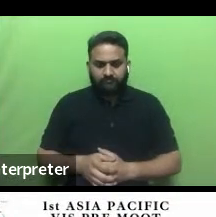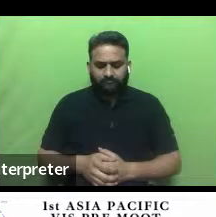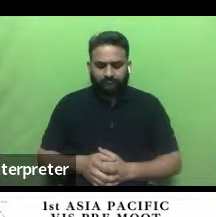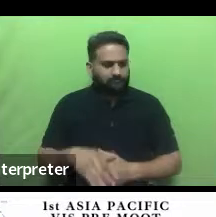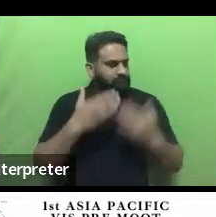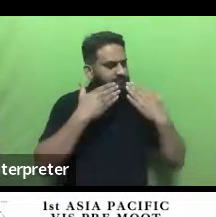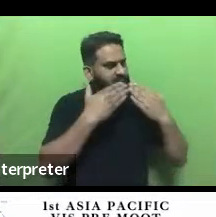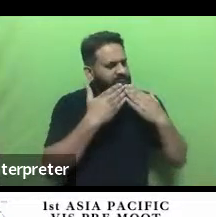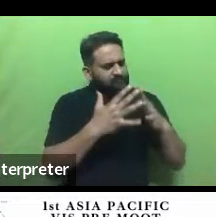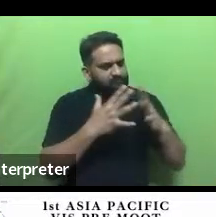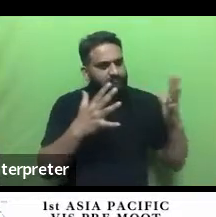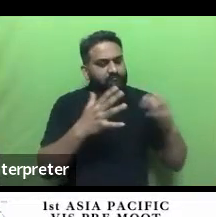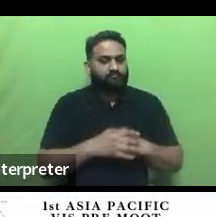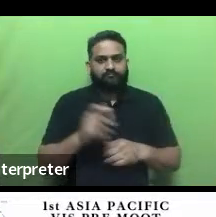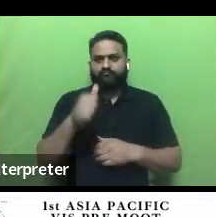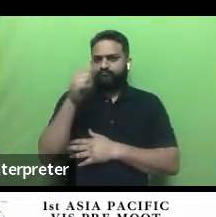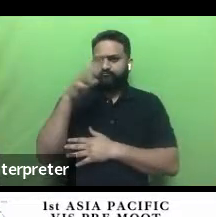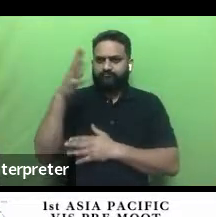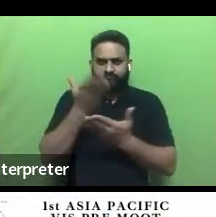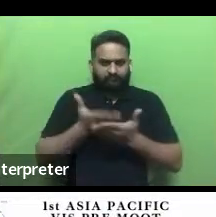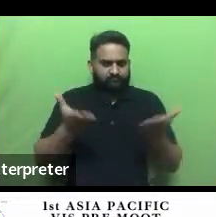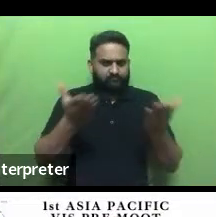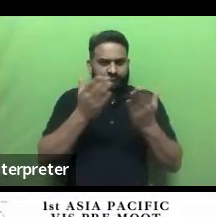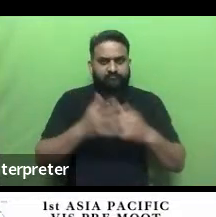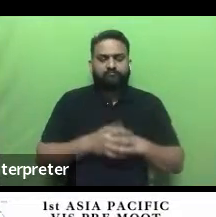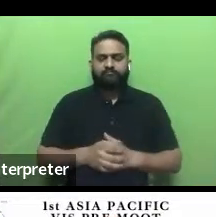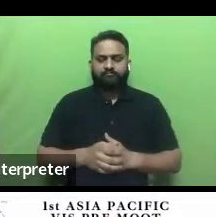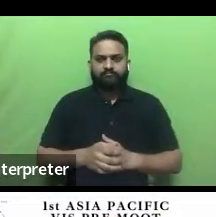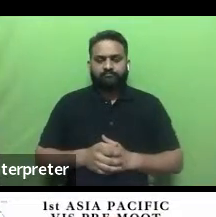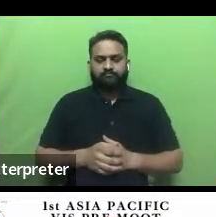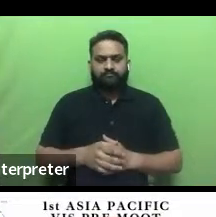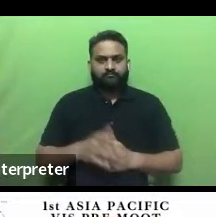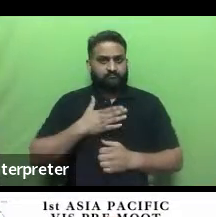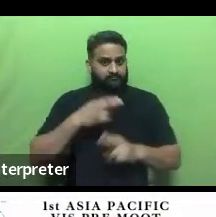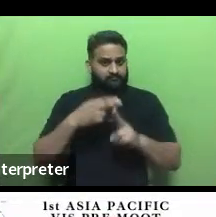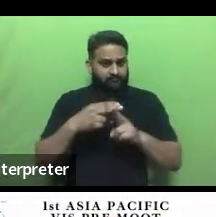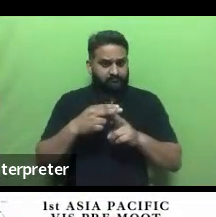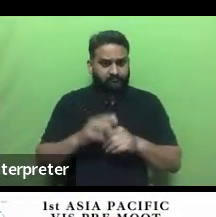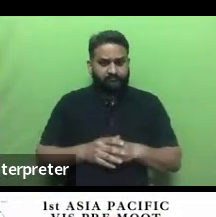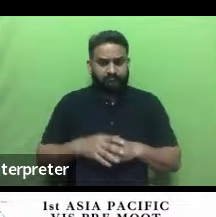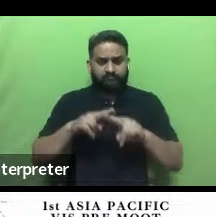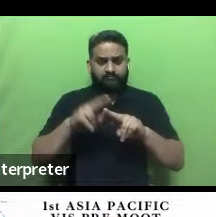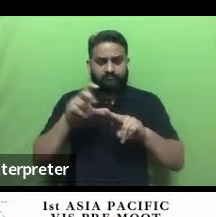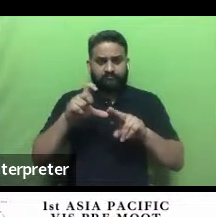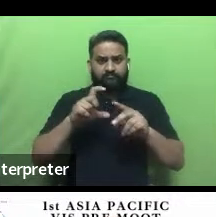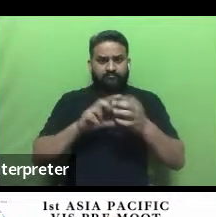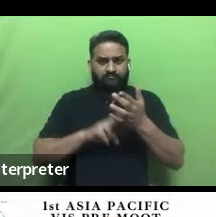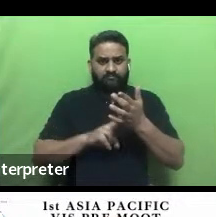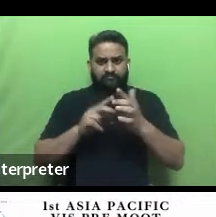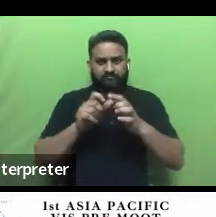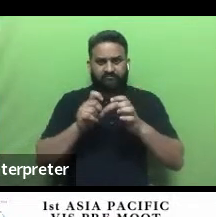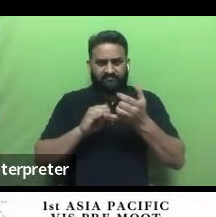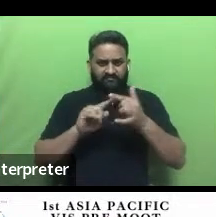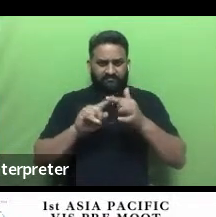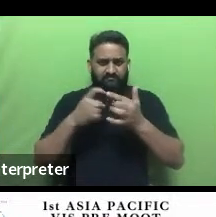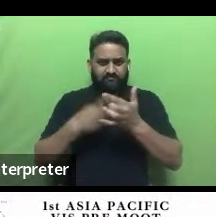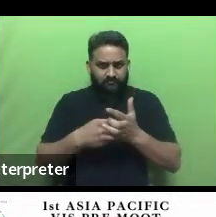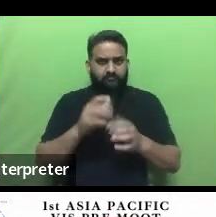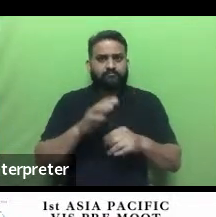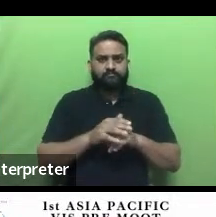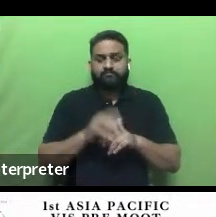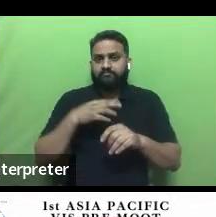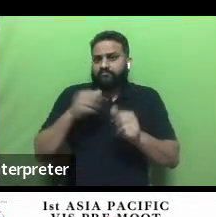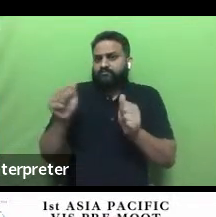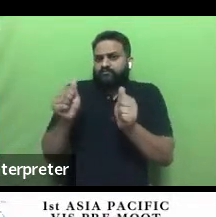Thank you very much, and good afternoon, members of the tribunal. My name is Francesca D'Argenio, and I appear as co-counsel